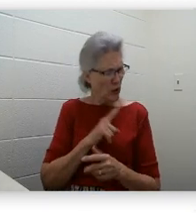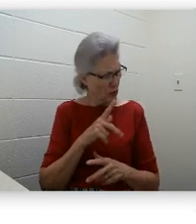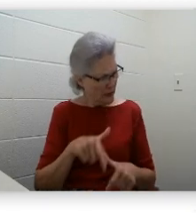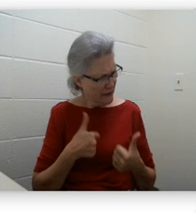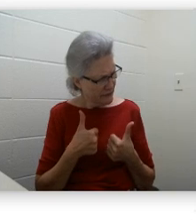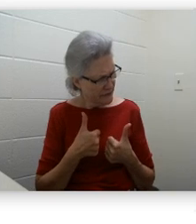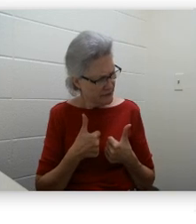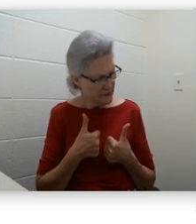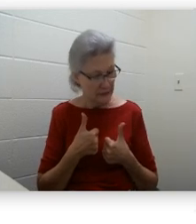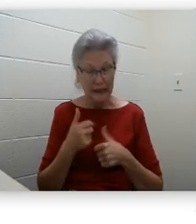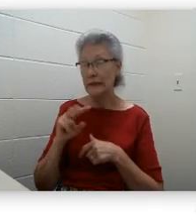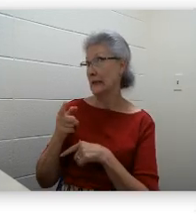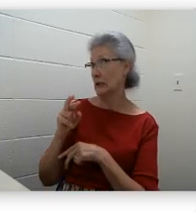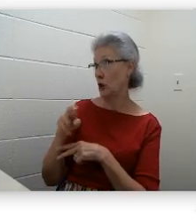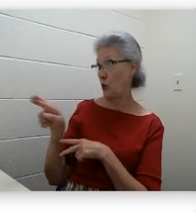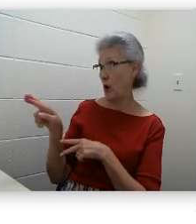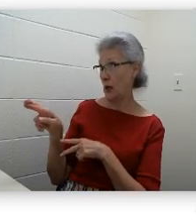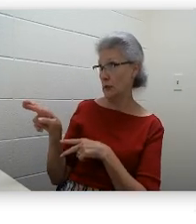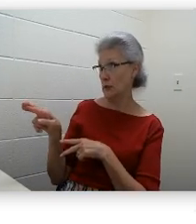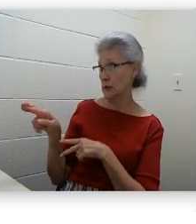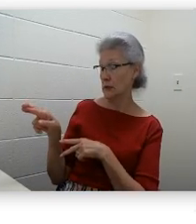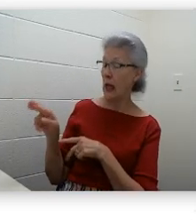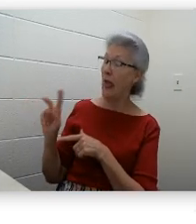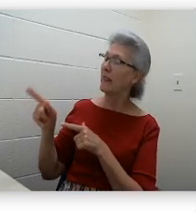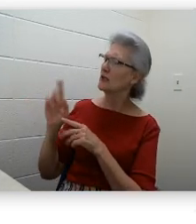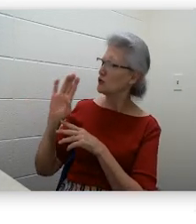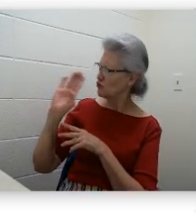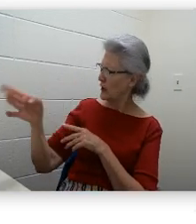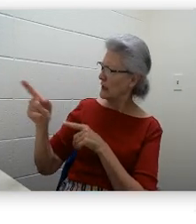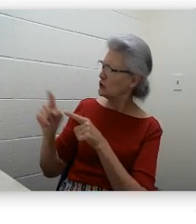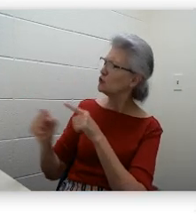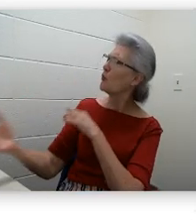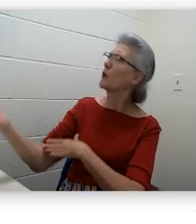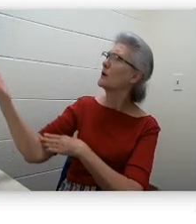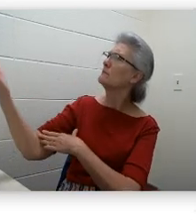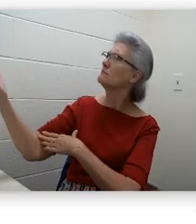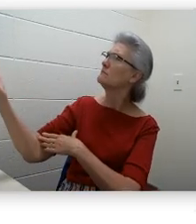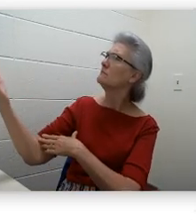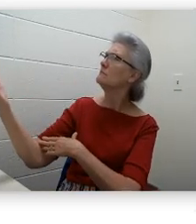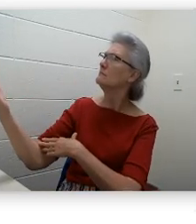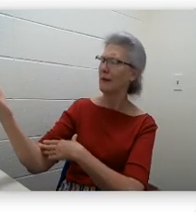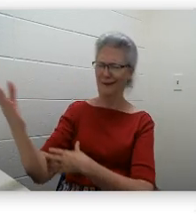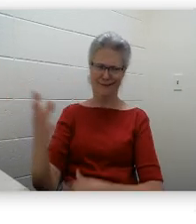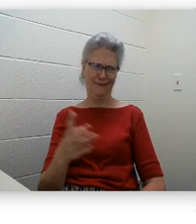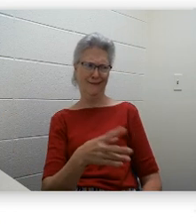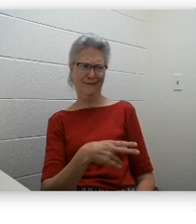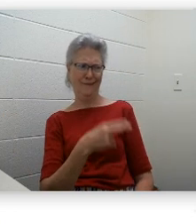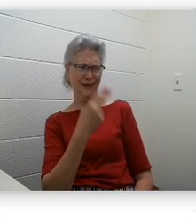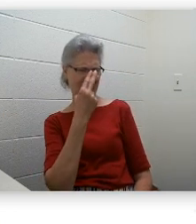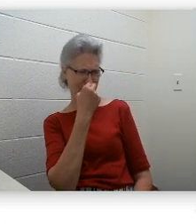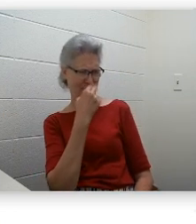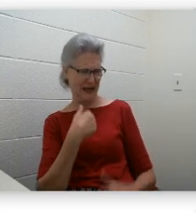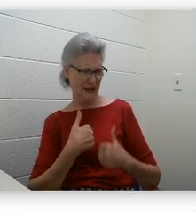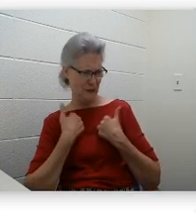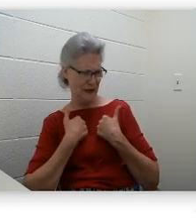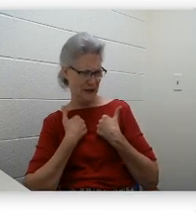lived. Second to the right, said Peter, and then straight on till morning. What a funny